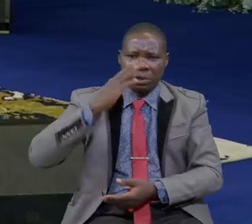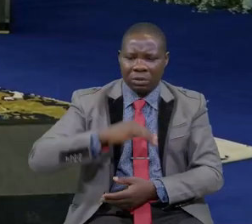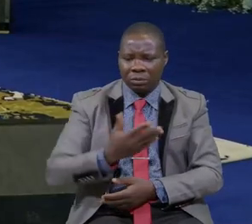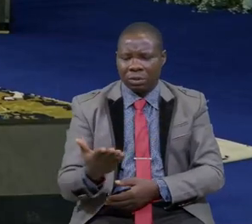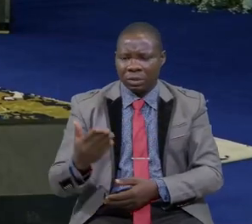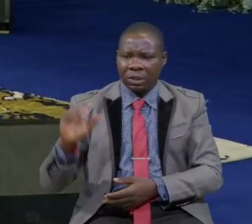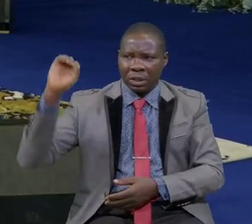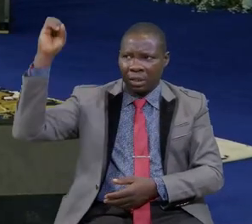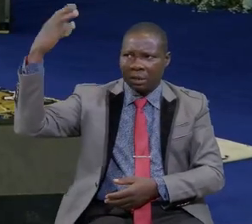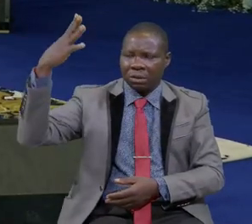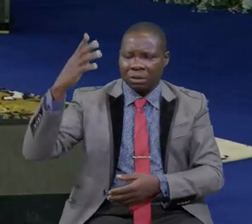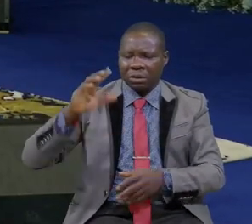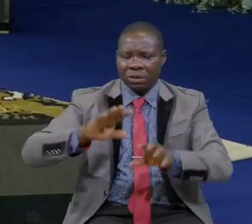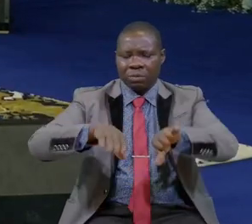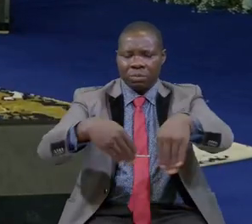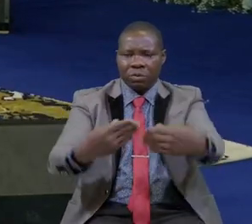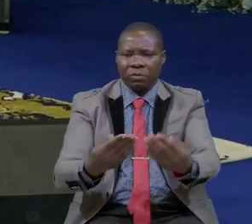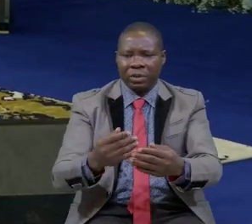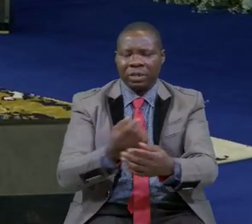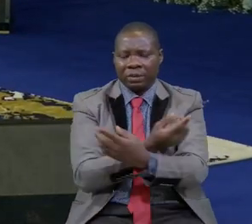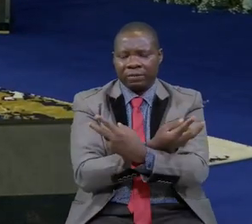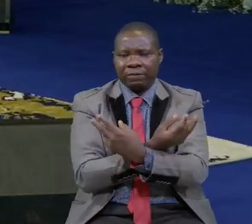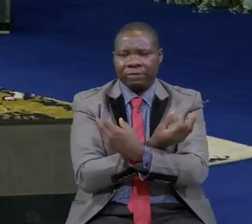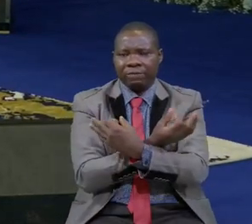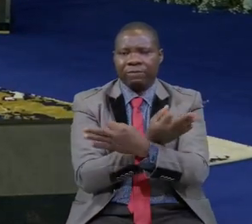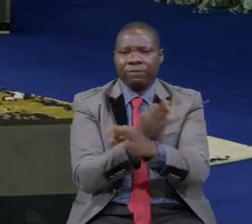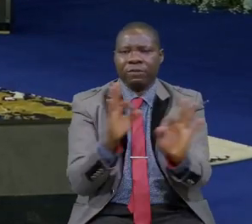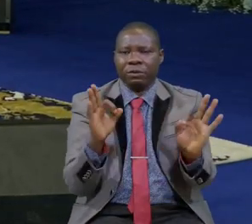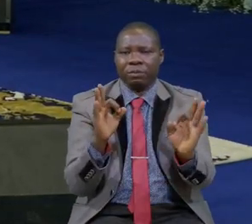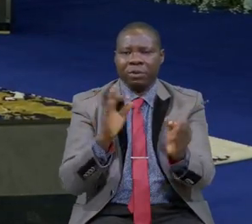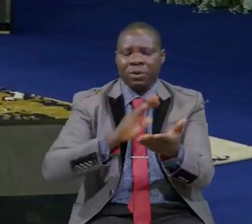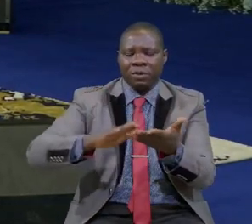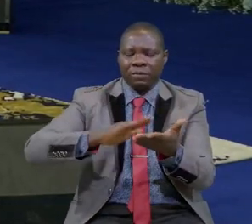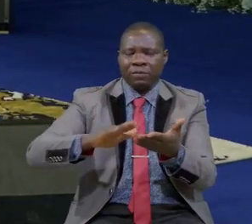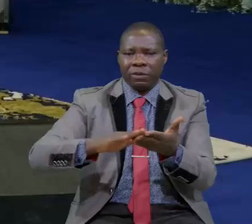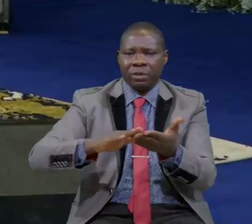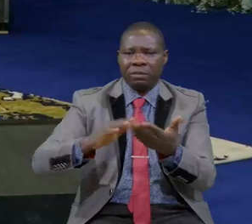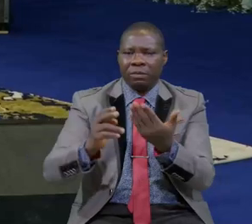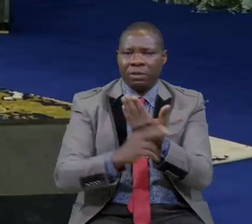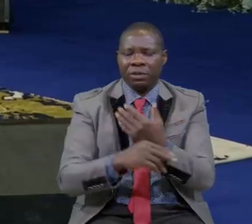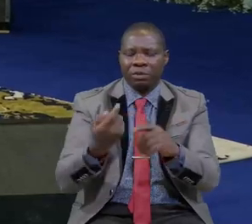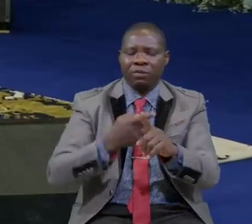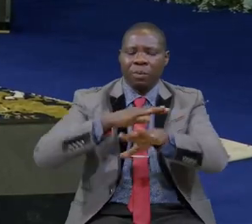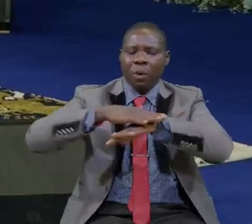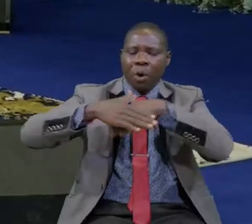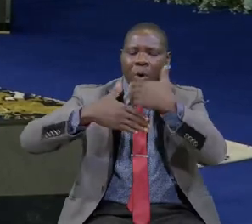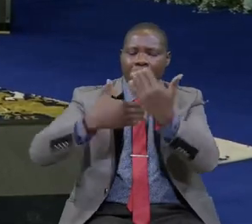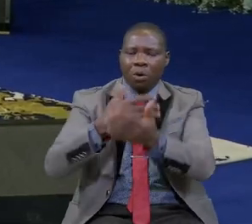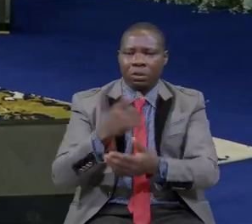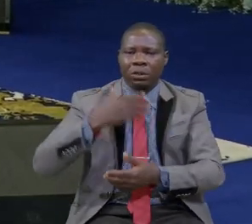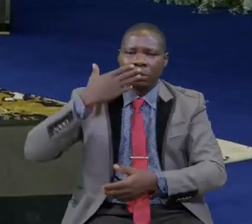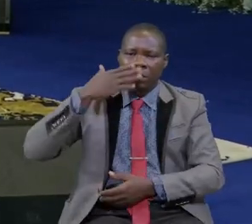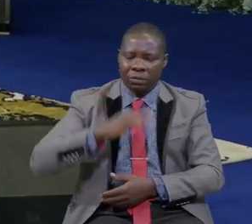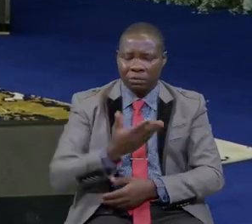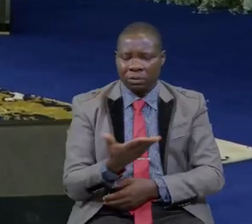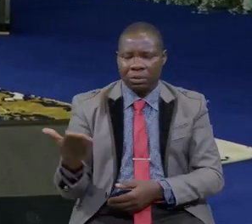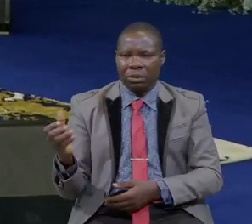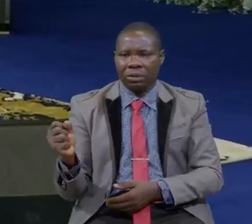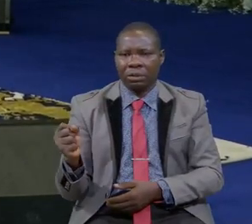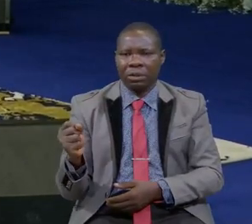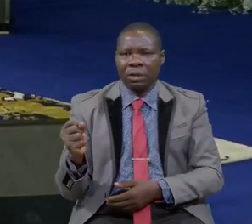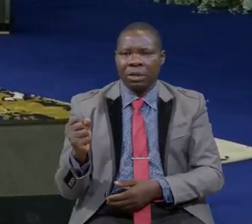provides freedom, forgiveness from all the abominable things,